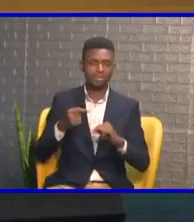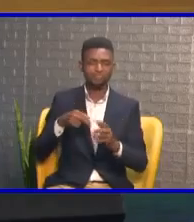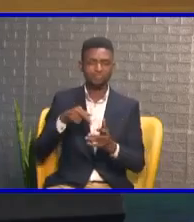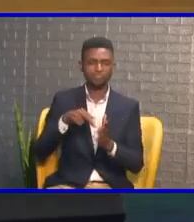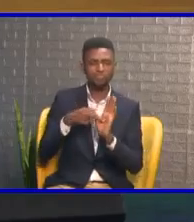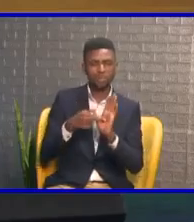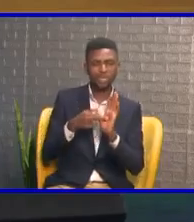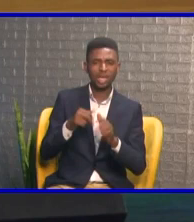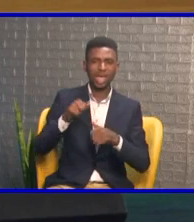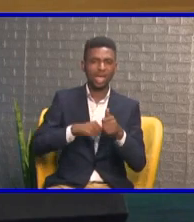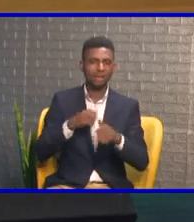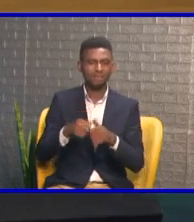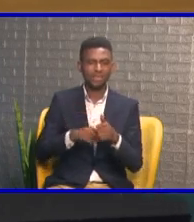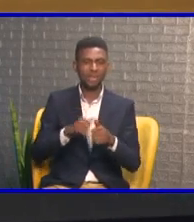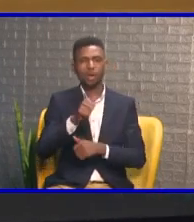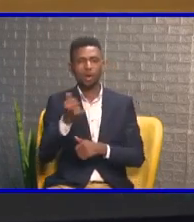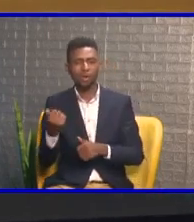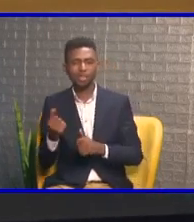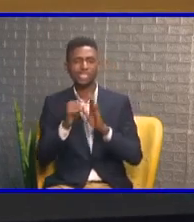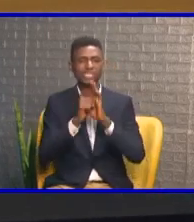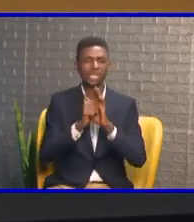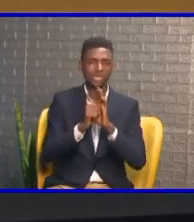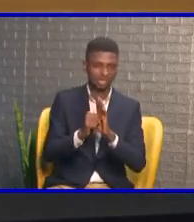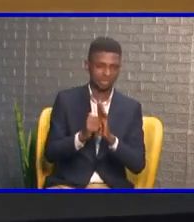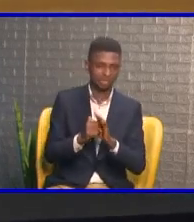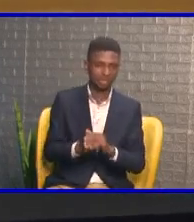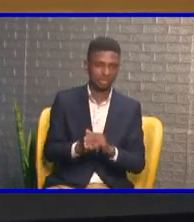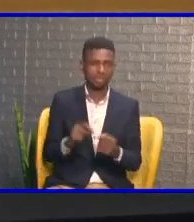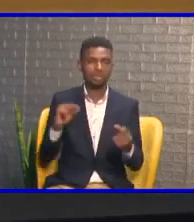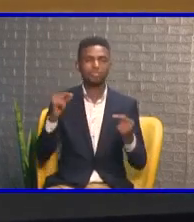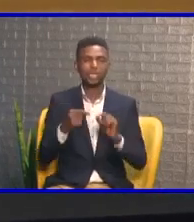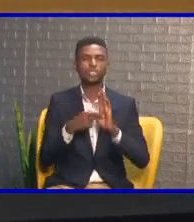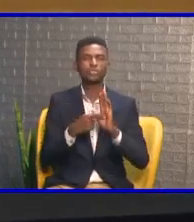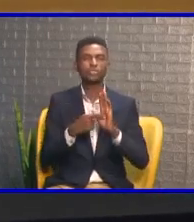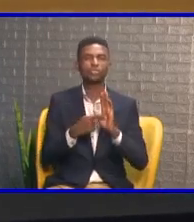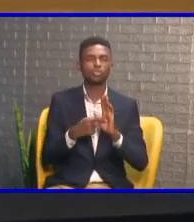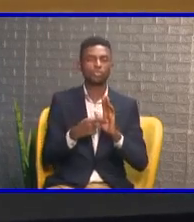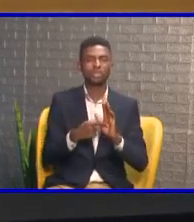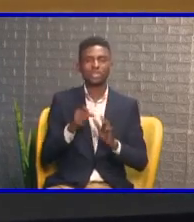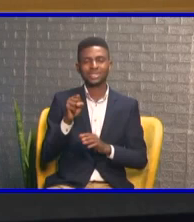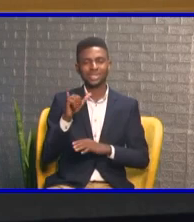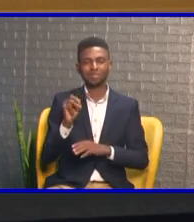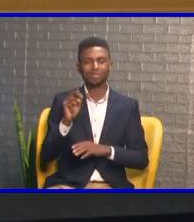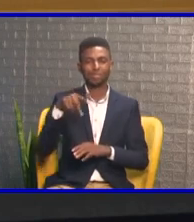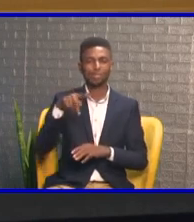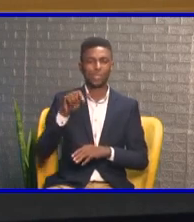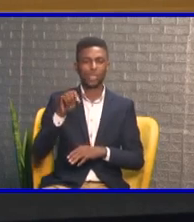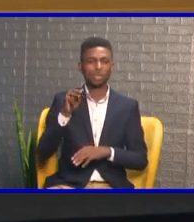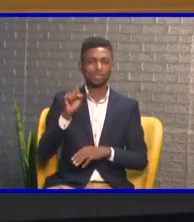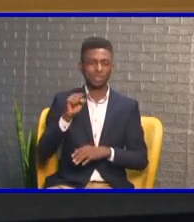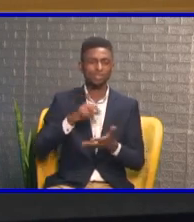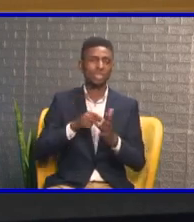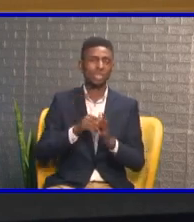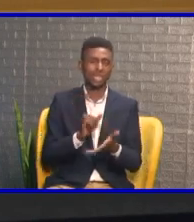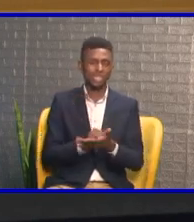symptom, every other symptom. Pain is representative of symptoms, which means that Jesus dealt with the